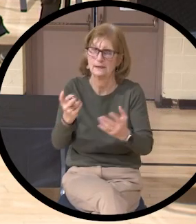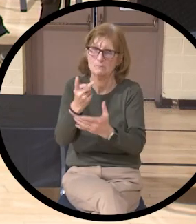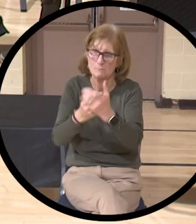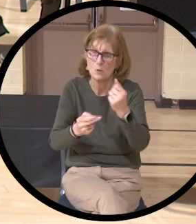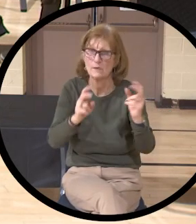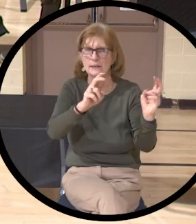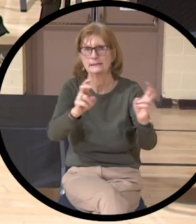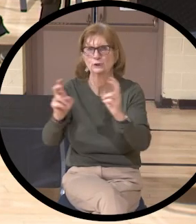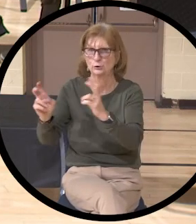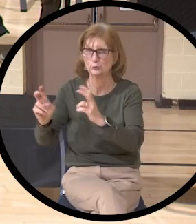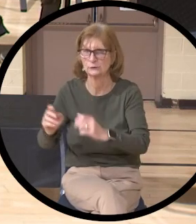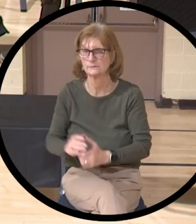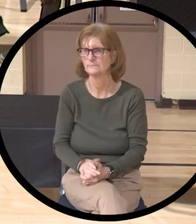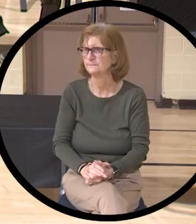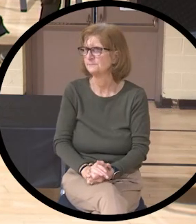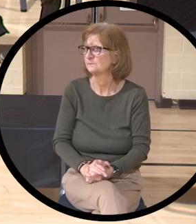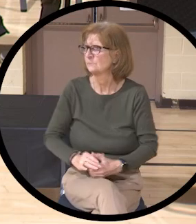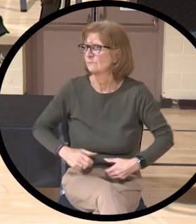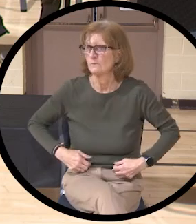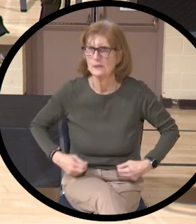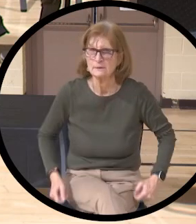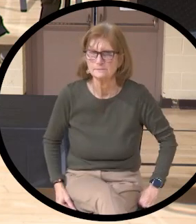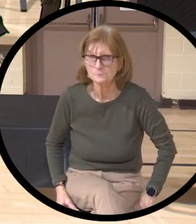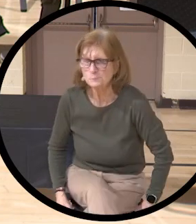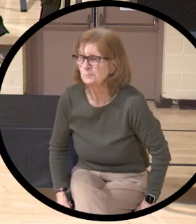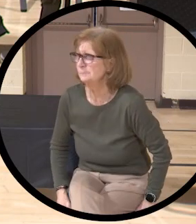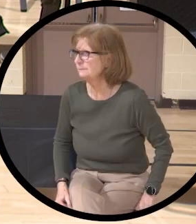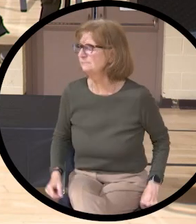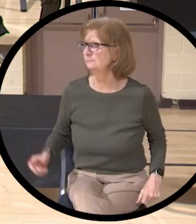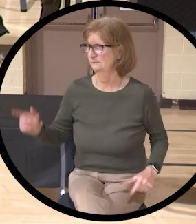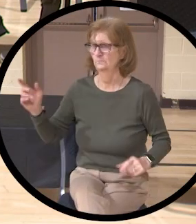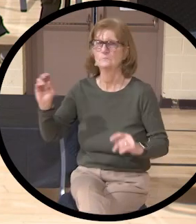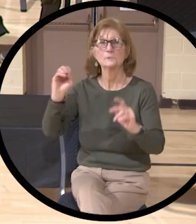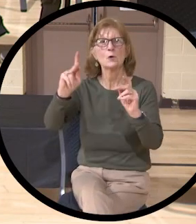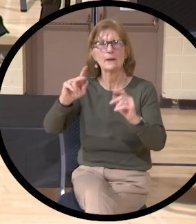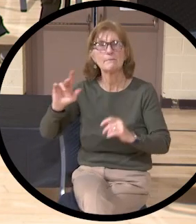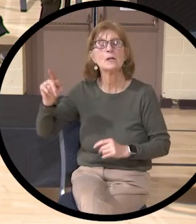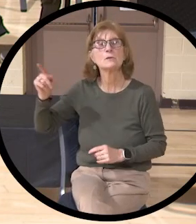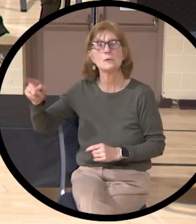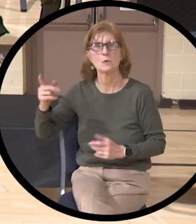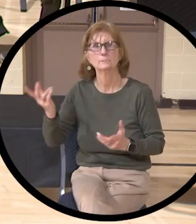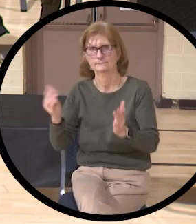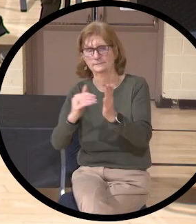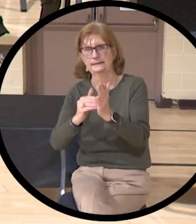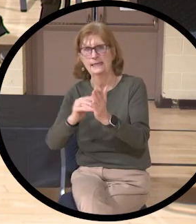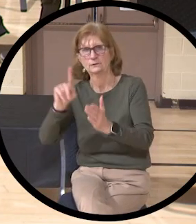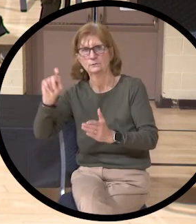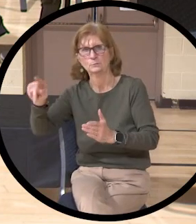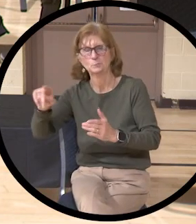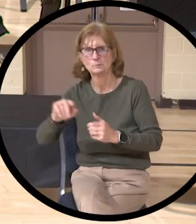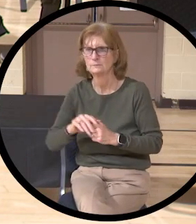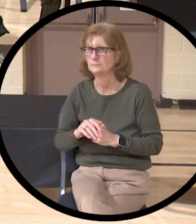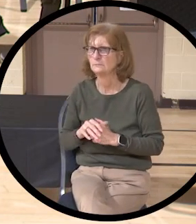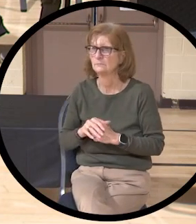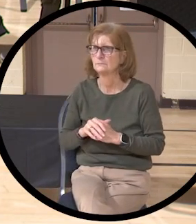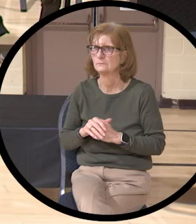It's not a question. Okay, yeah, and we'll note that. Is there a question on